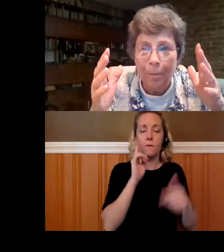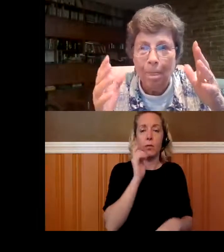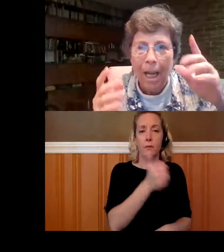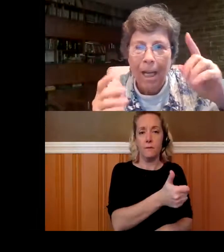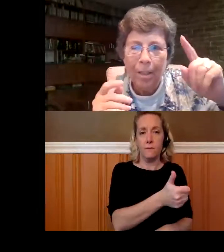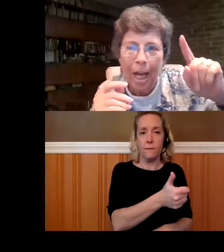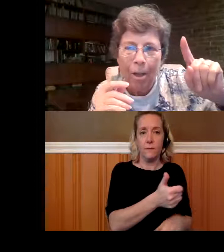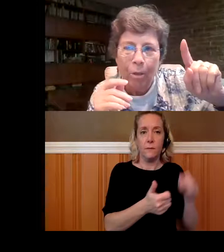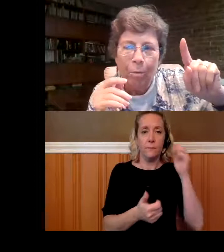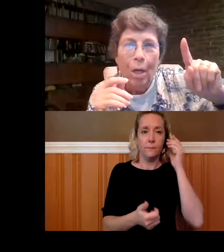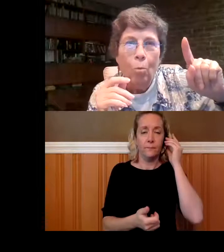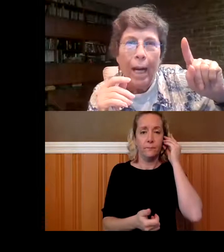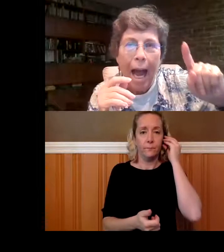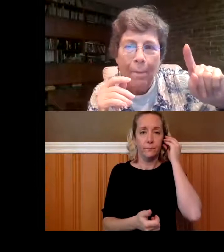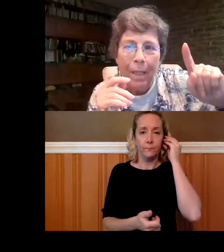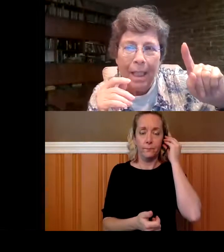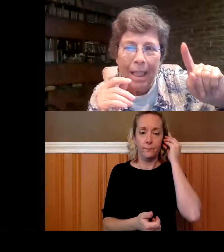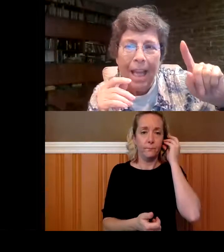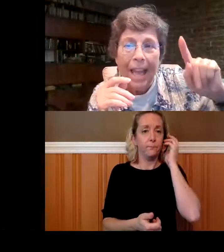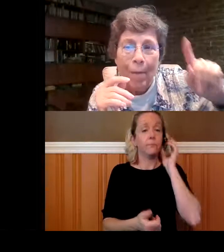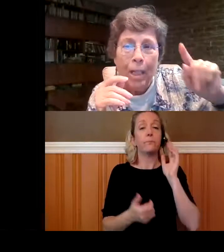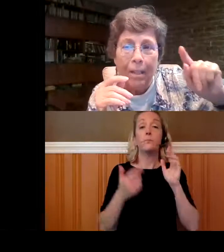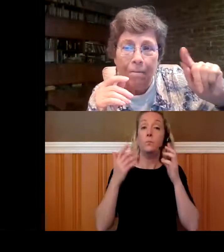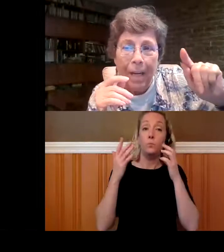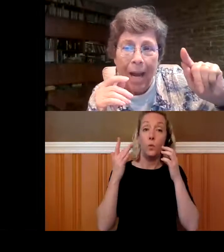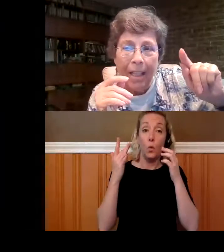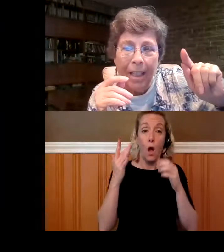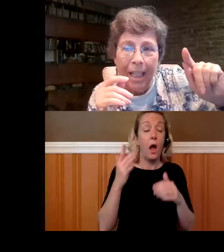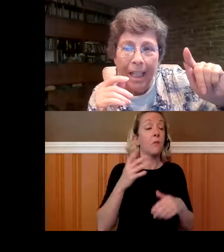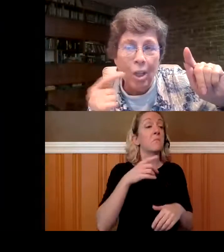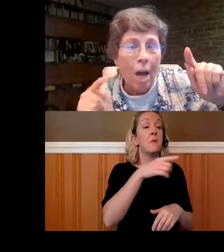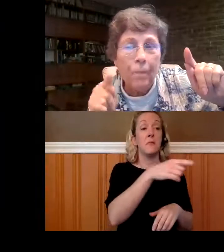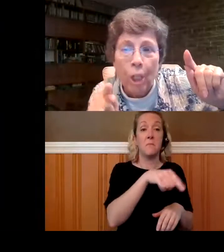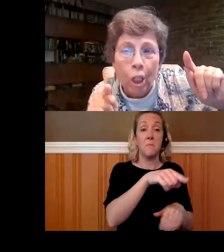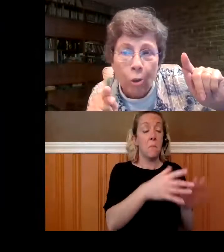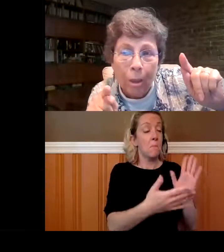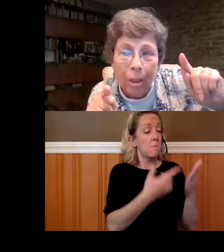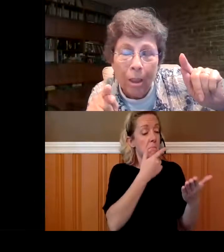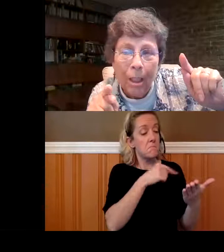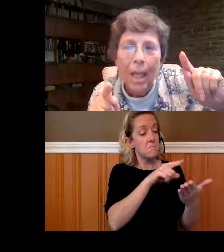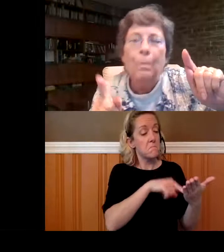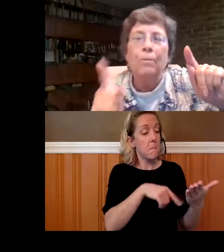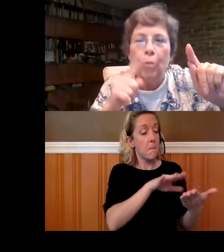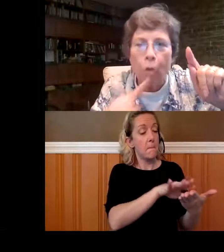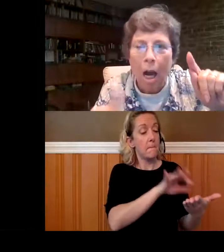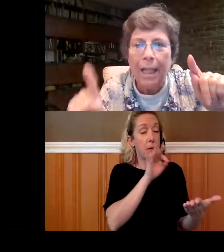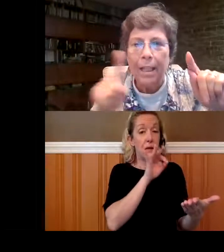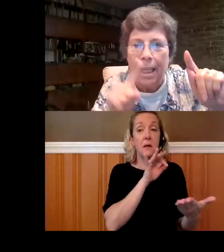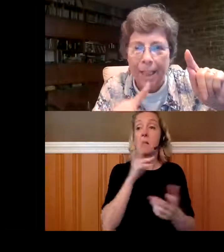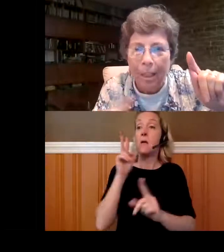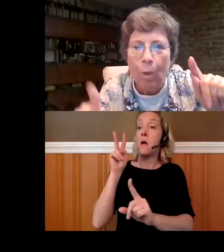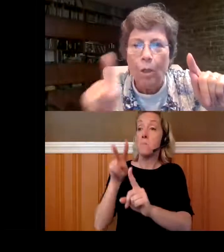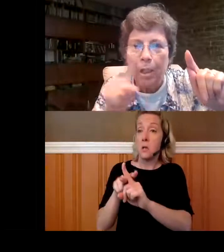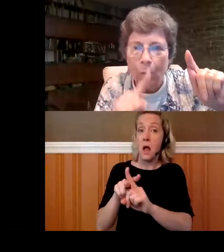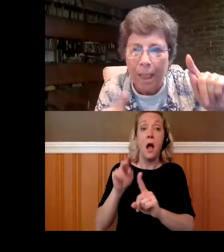happens is they will get the feedback that they need, not from you, but from trying it and seeing what works and what doesn't. And the